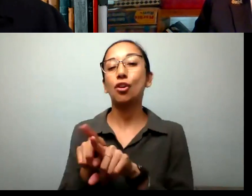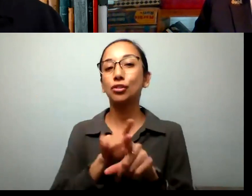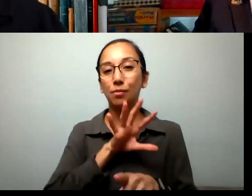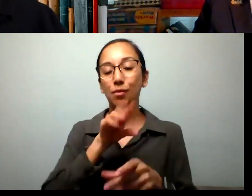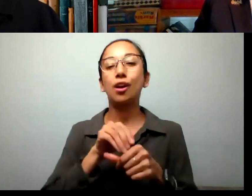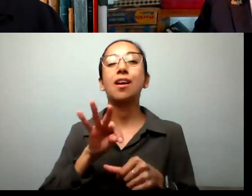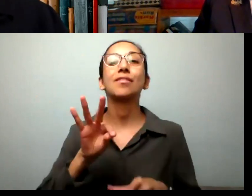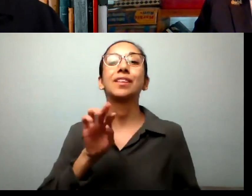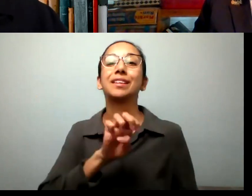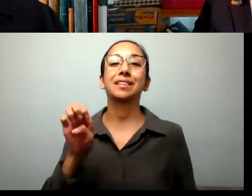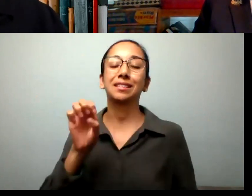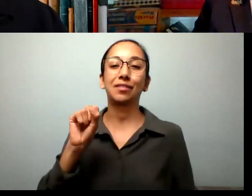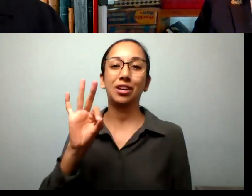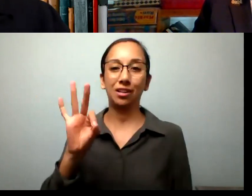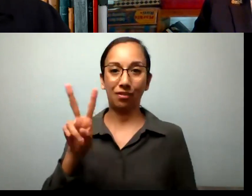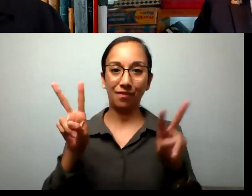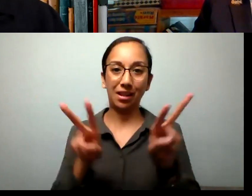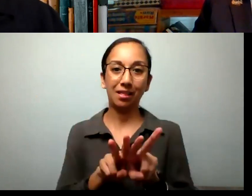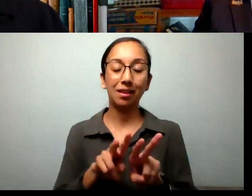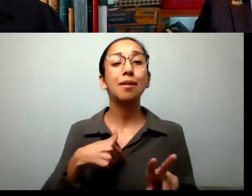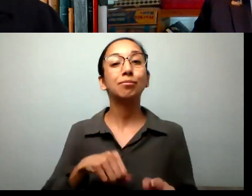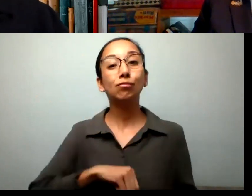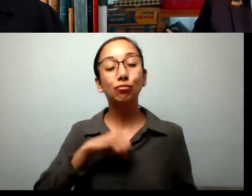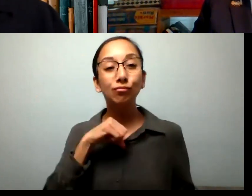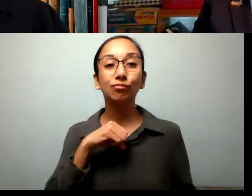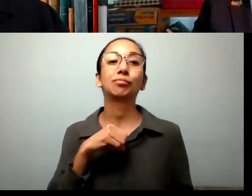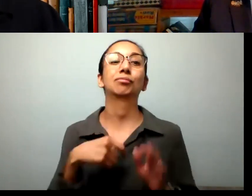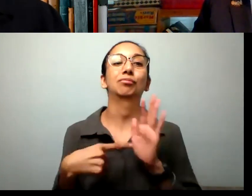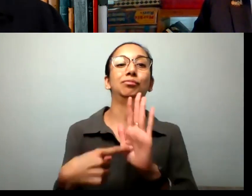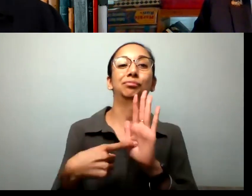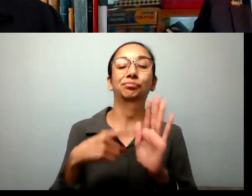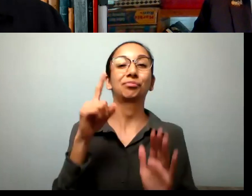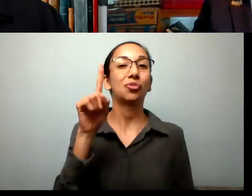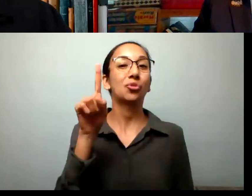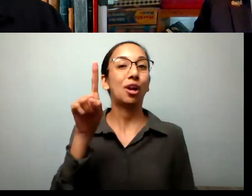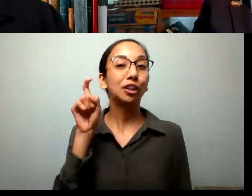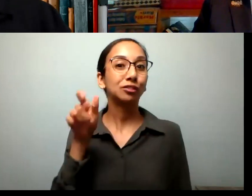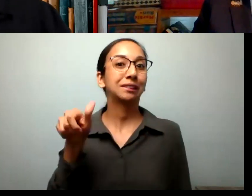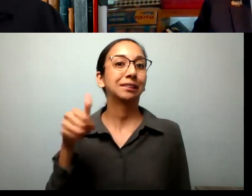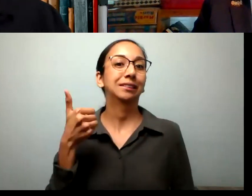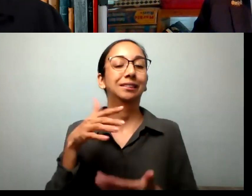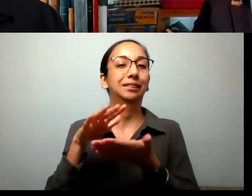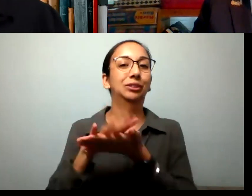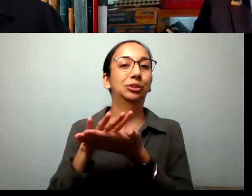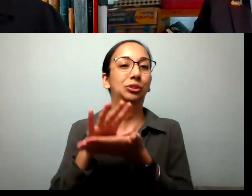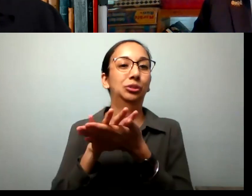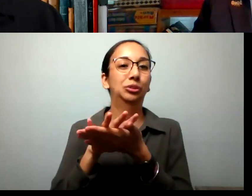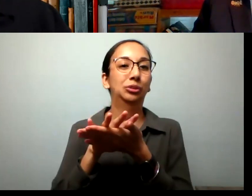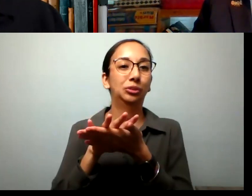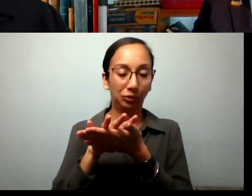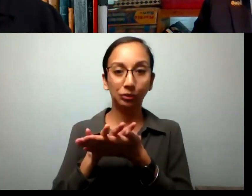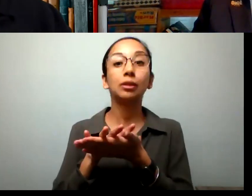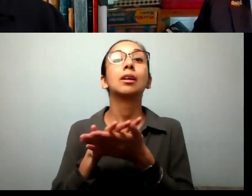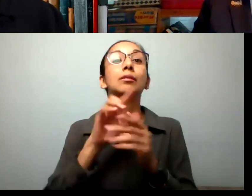Fernando Valley. I want you to know that I proudly represent 110 schools in 20 San